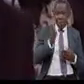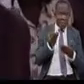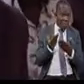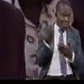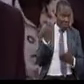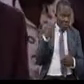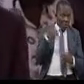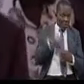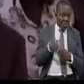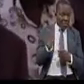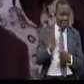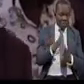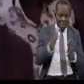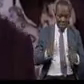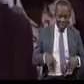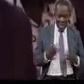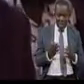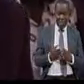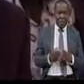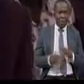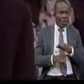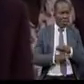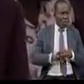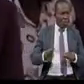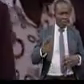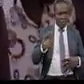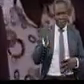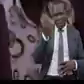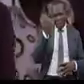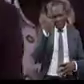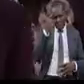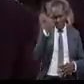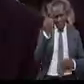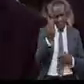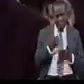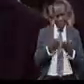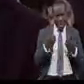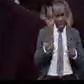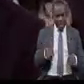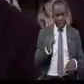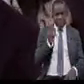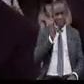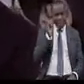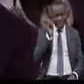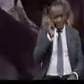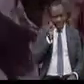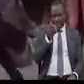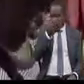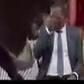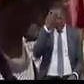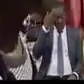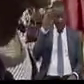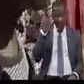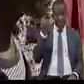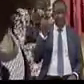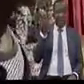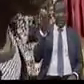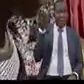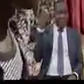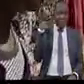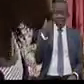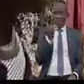Don't mind what happened yesterday. Don't mind what happened today.